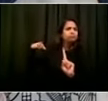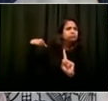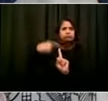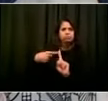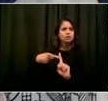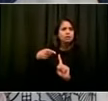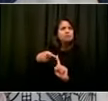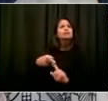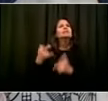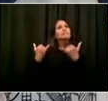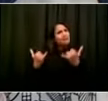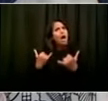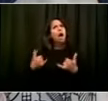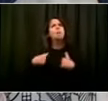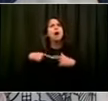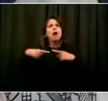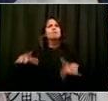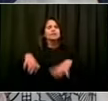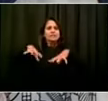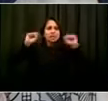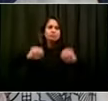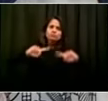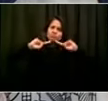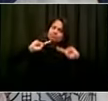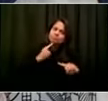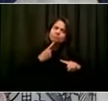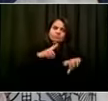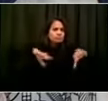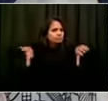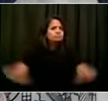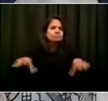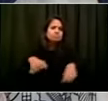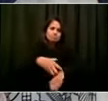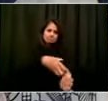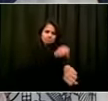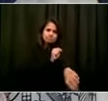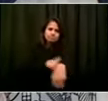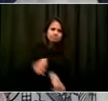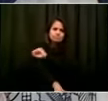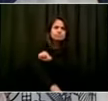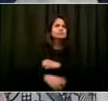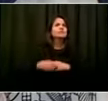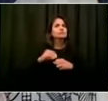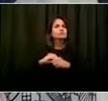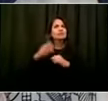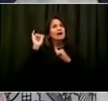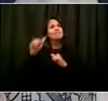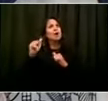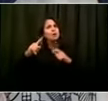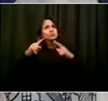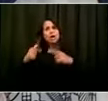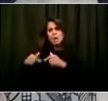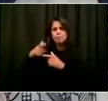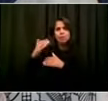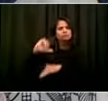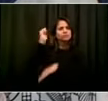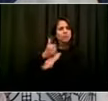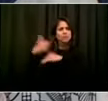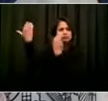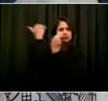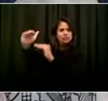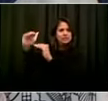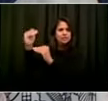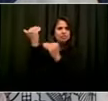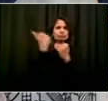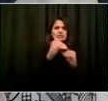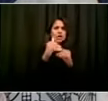a matter of enforcement. We need to actually have restrictions now, schools closed, businesses closed, using the tools that